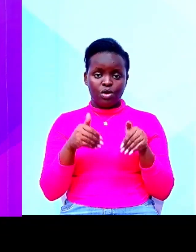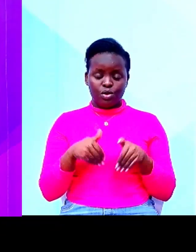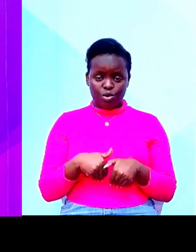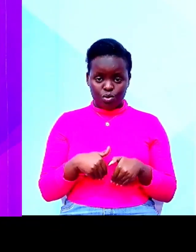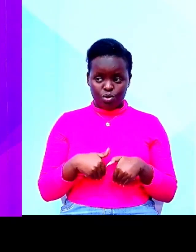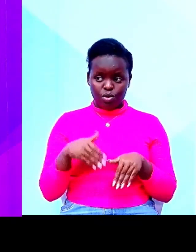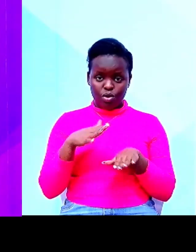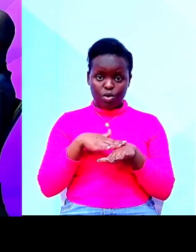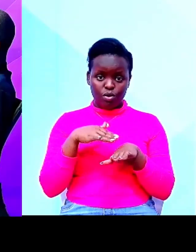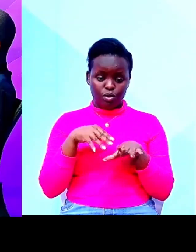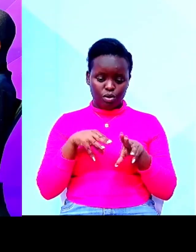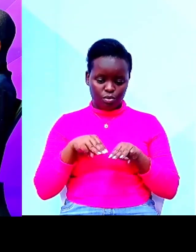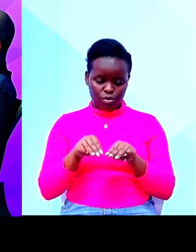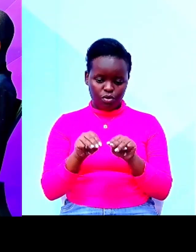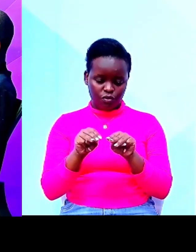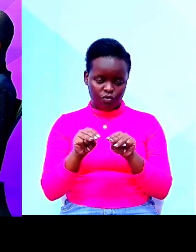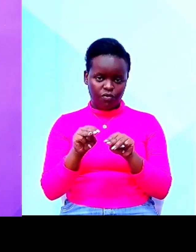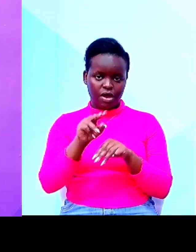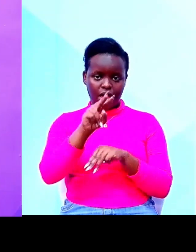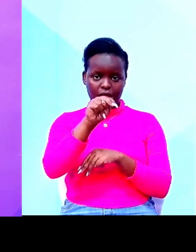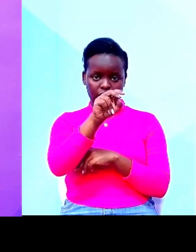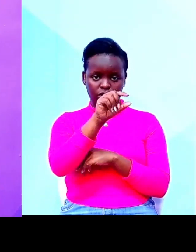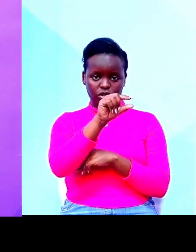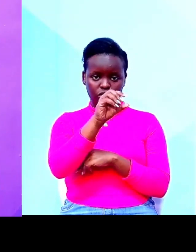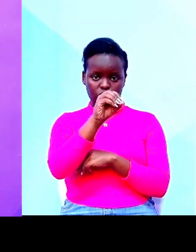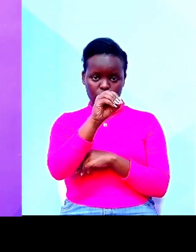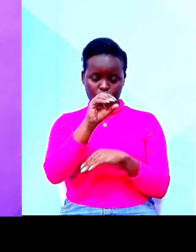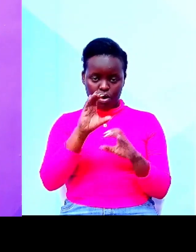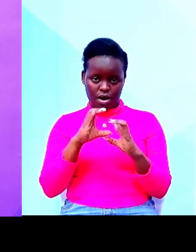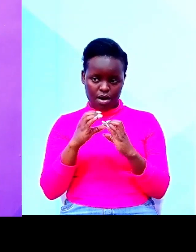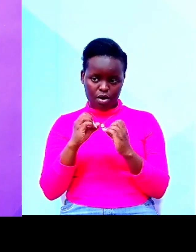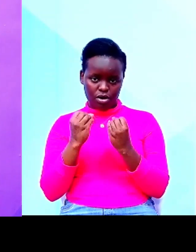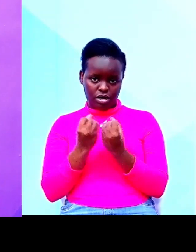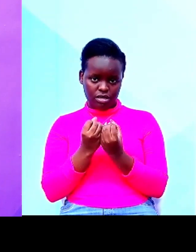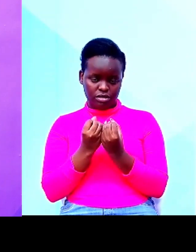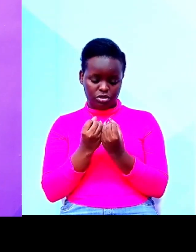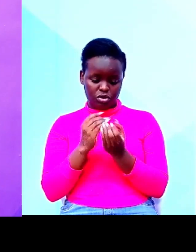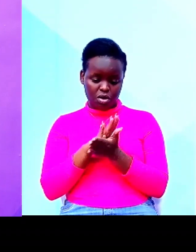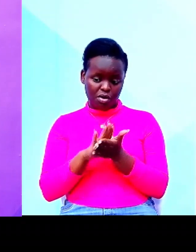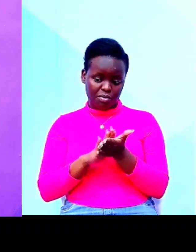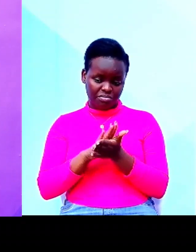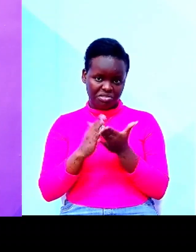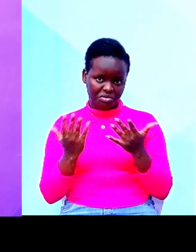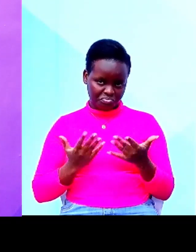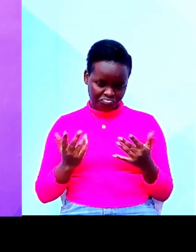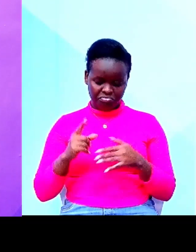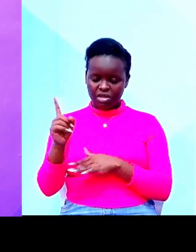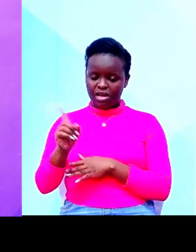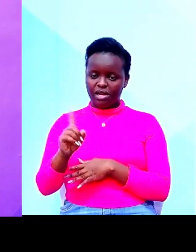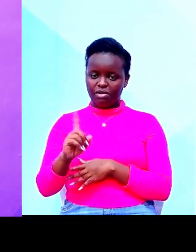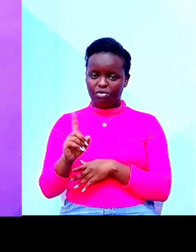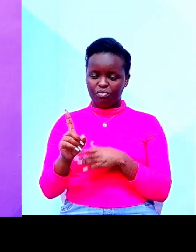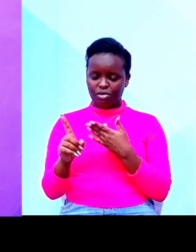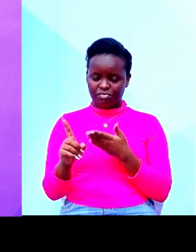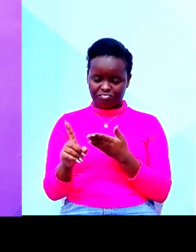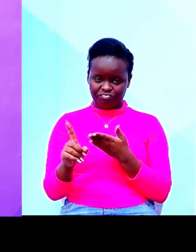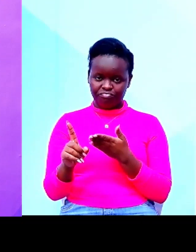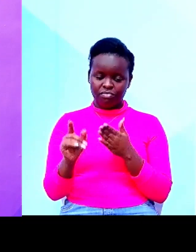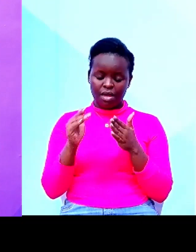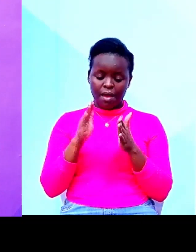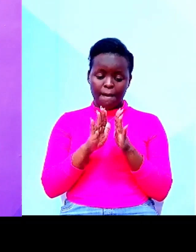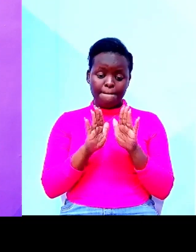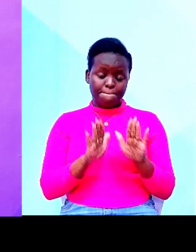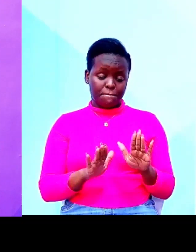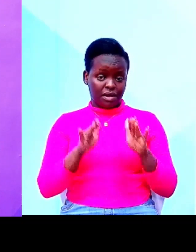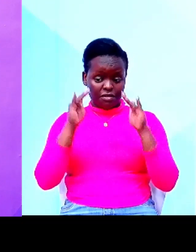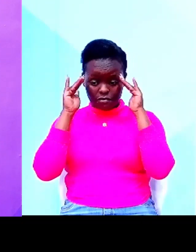is an NGO based here in Nairobi. Okay, their main focus